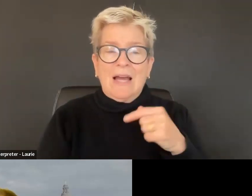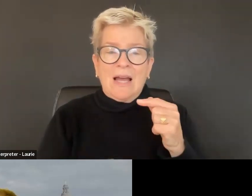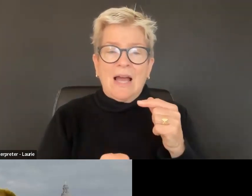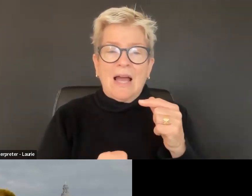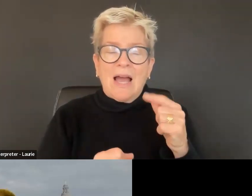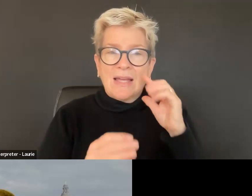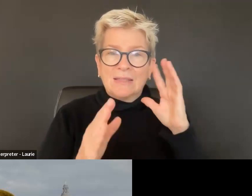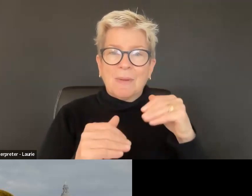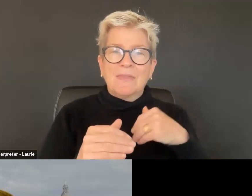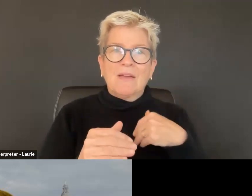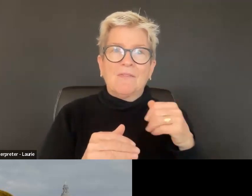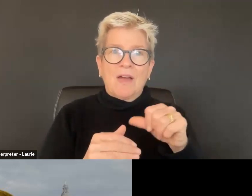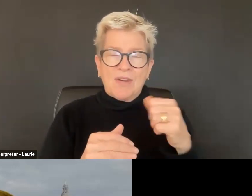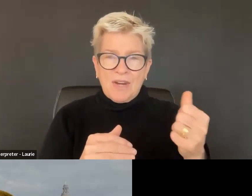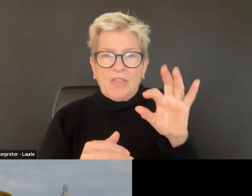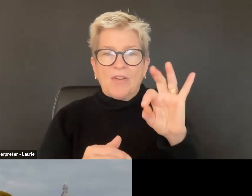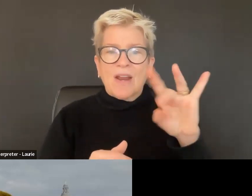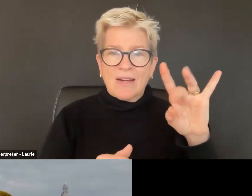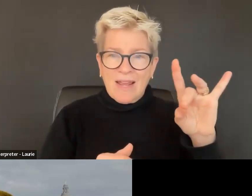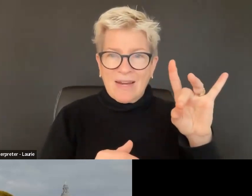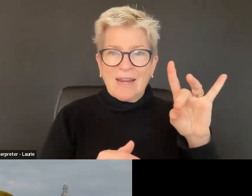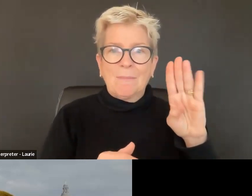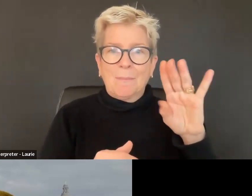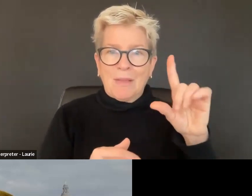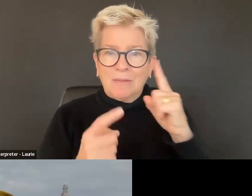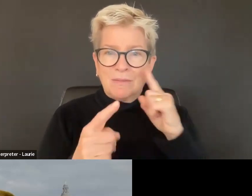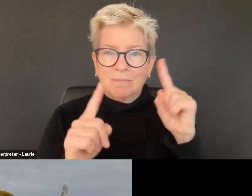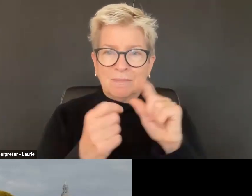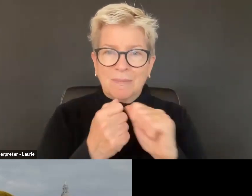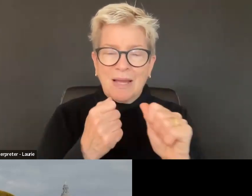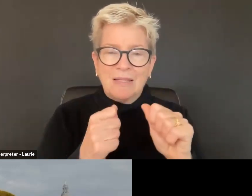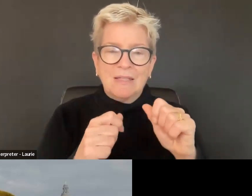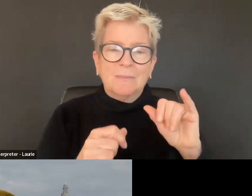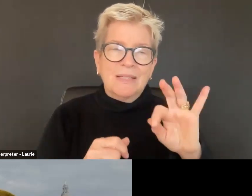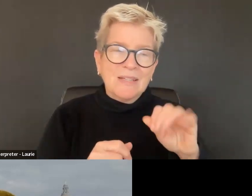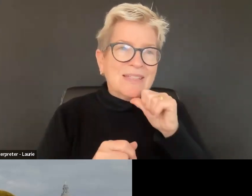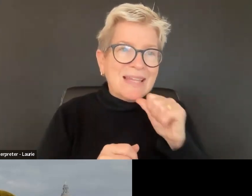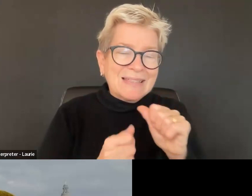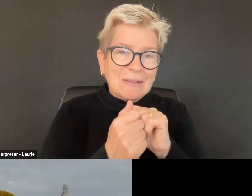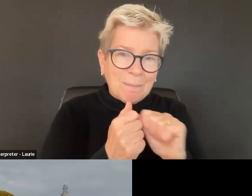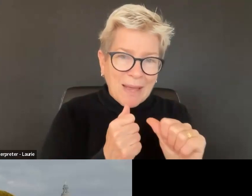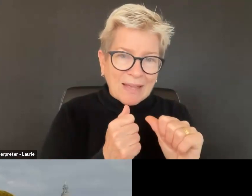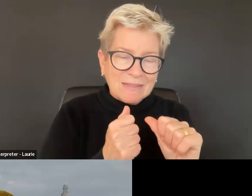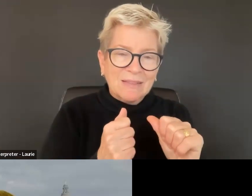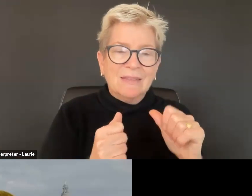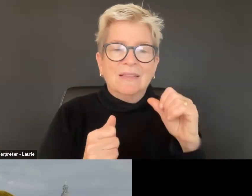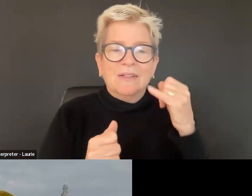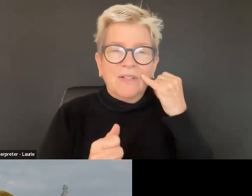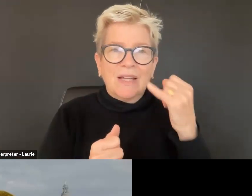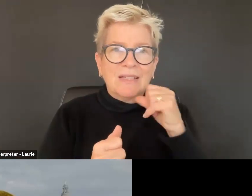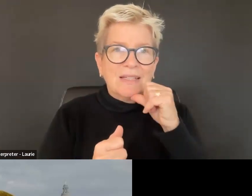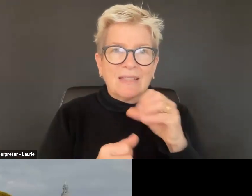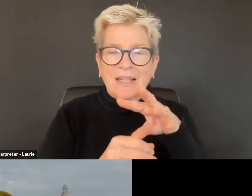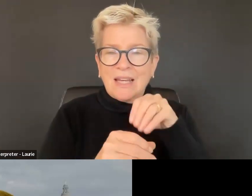98 trailer bill this session. But if something doesn't get passed, or if an idea doesn't make it into this